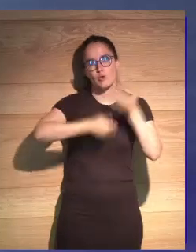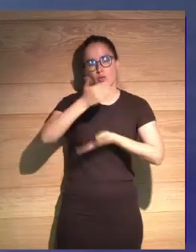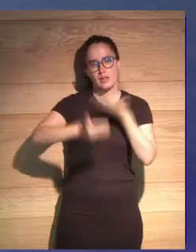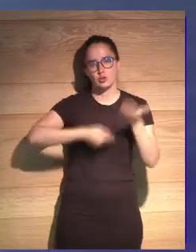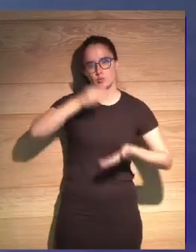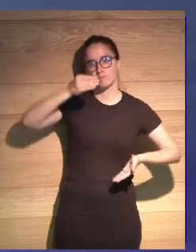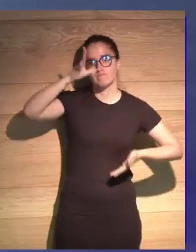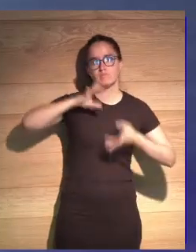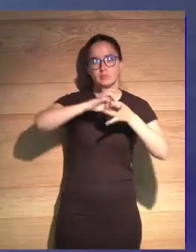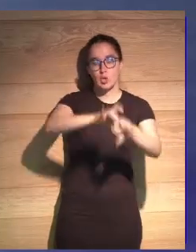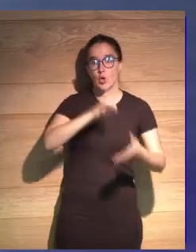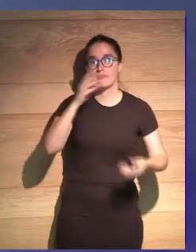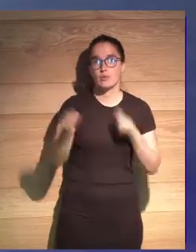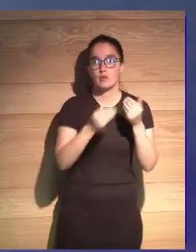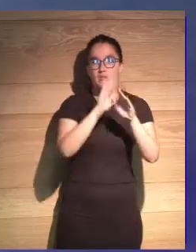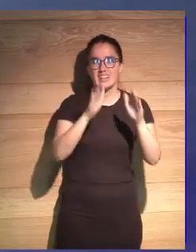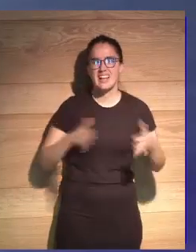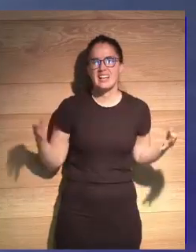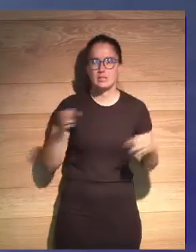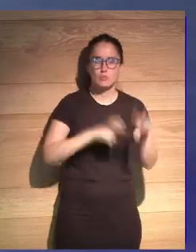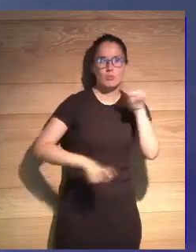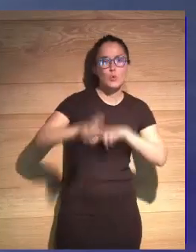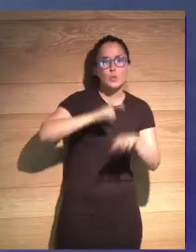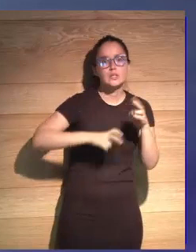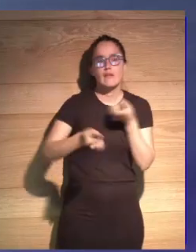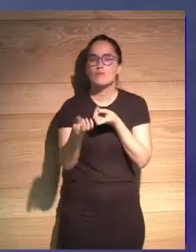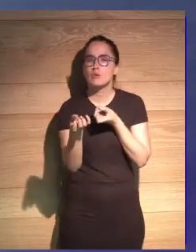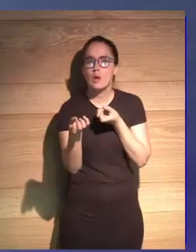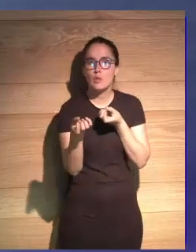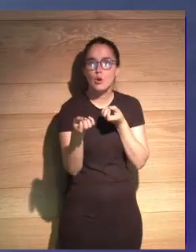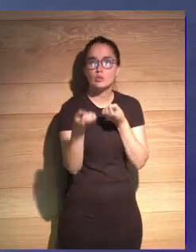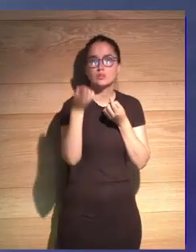Well, of course, that implies that you have to develop some other cognitive